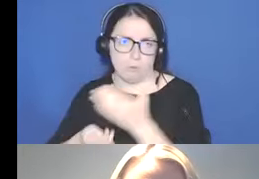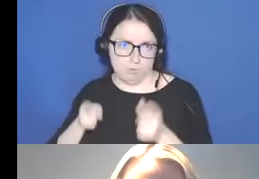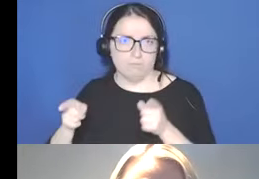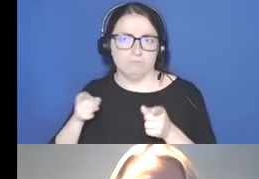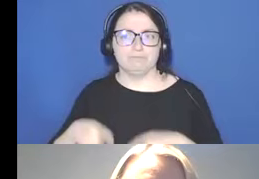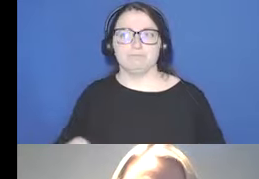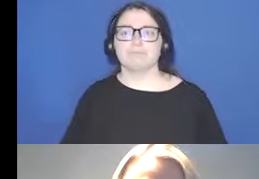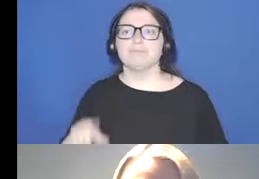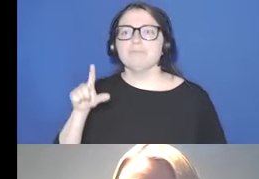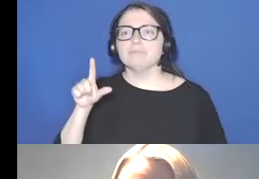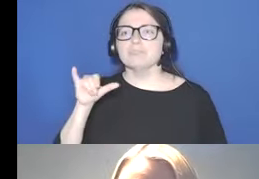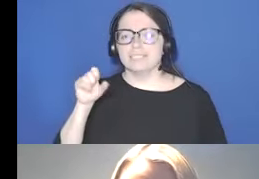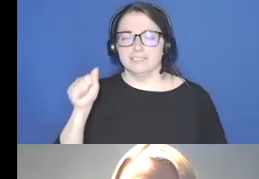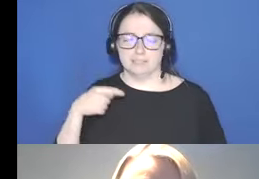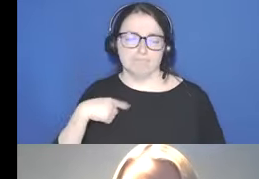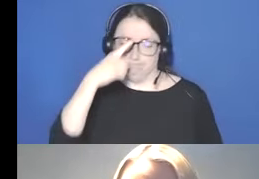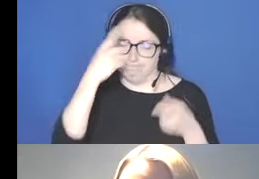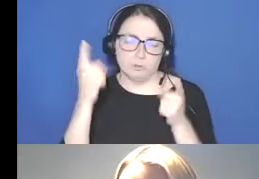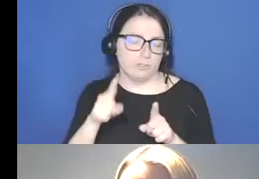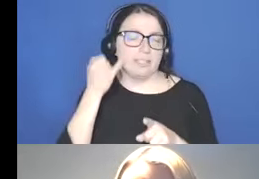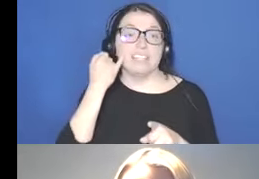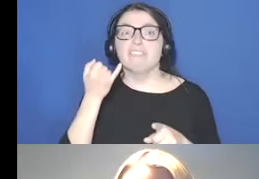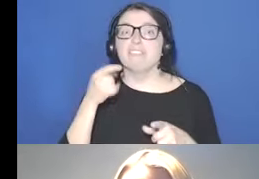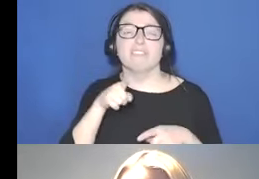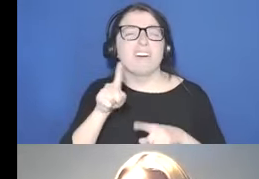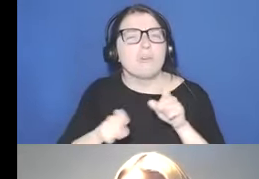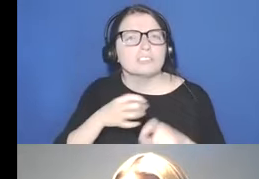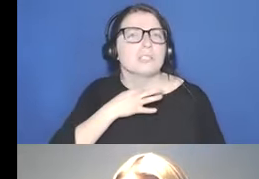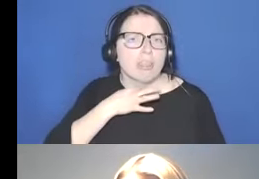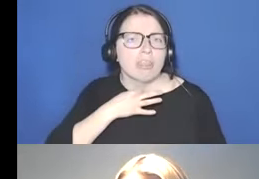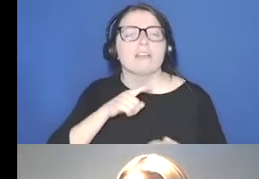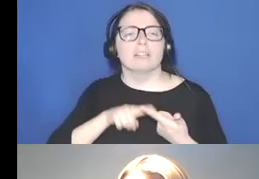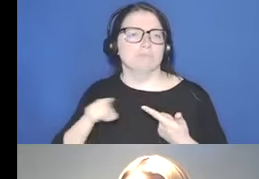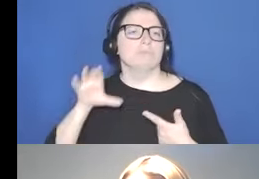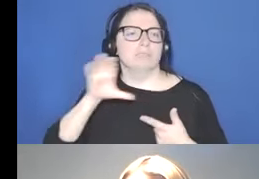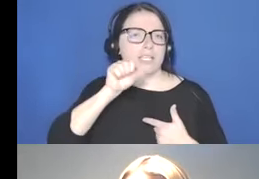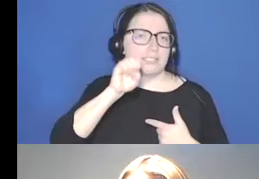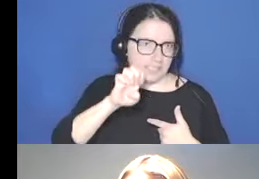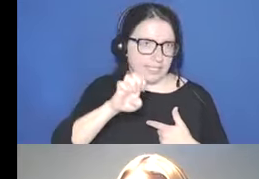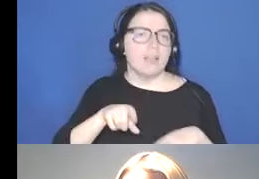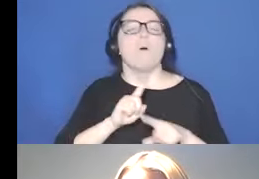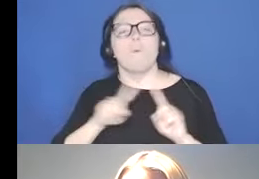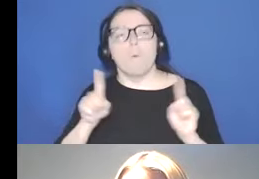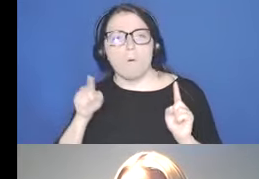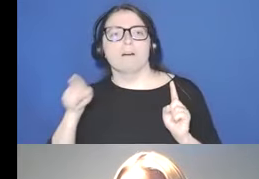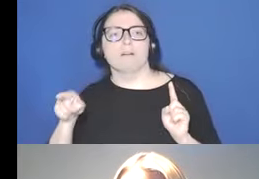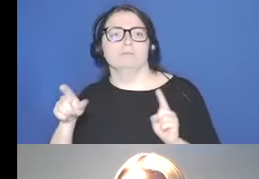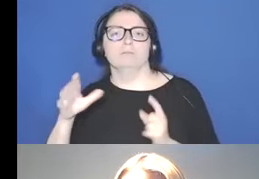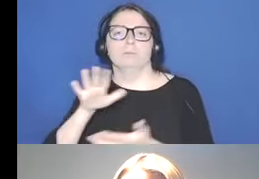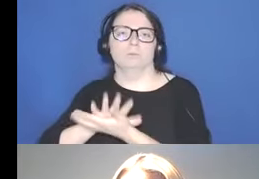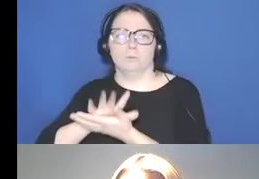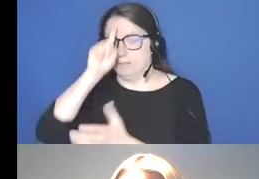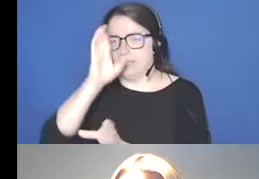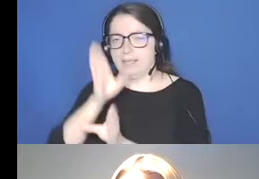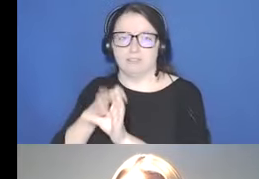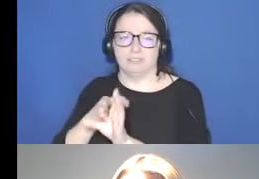the school psychologist and CSE, Committee on Special Education, or Committee on Preschool Education if your child's